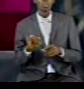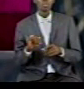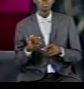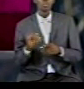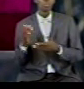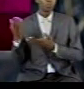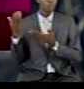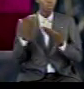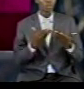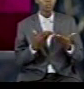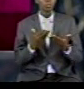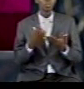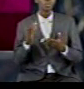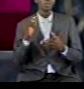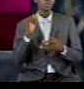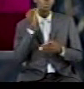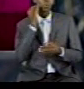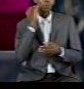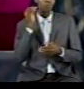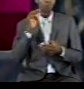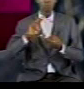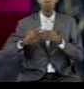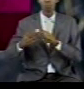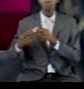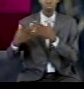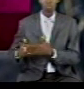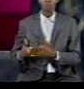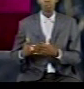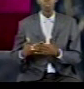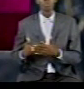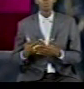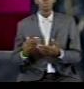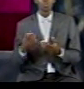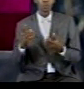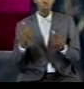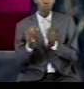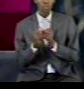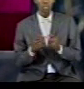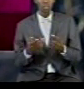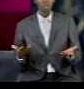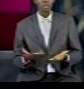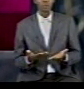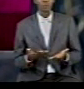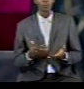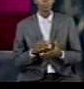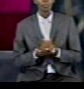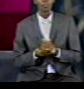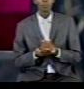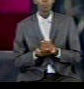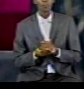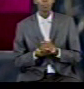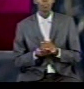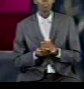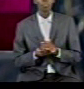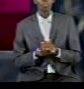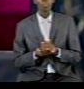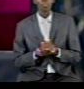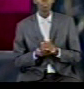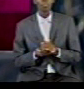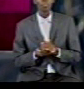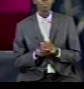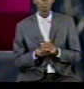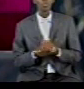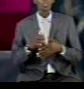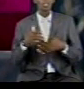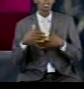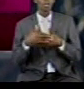and some people around me within the neighborhood. My car is very well with it. But after the